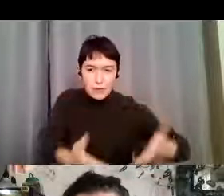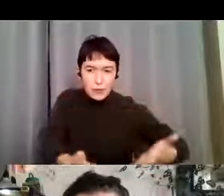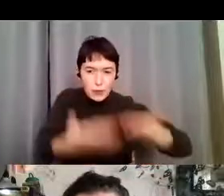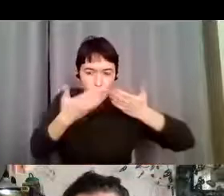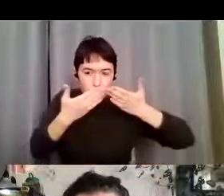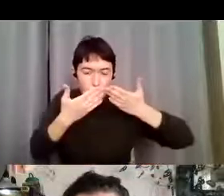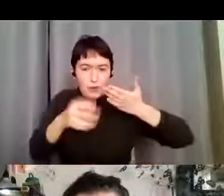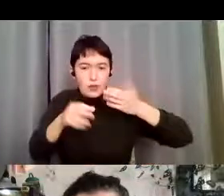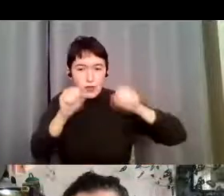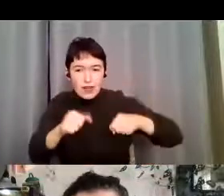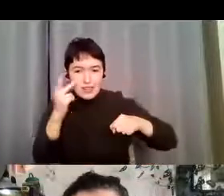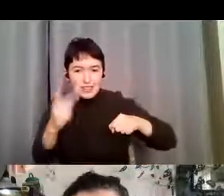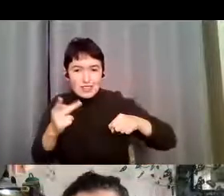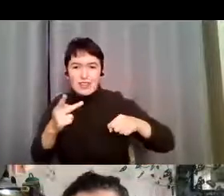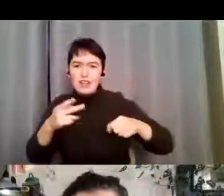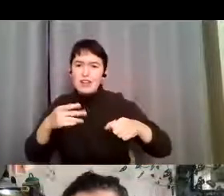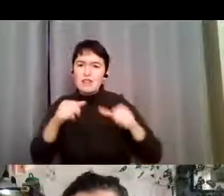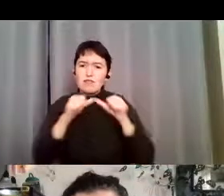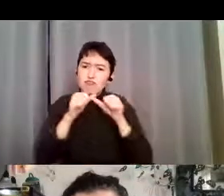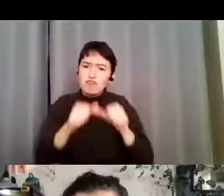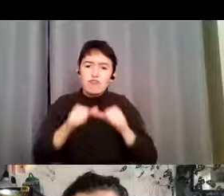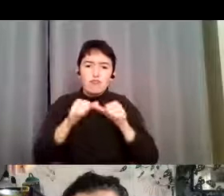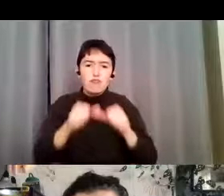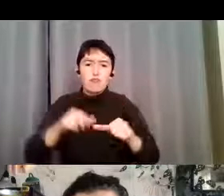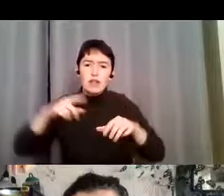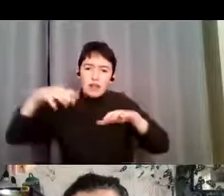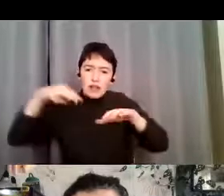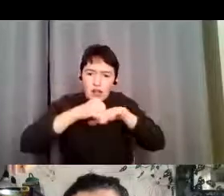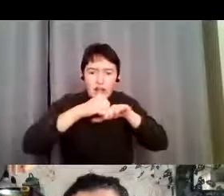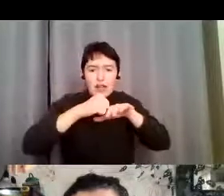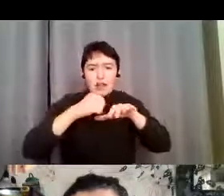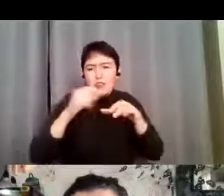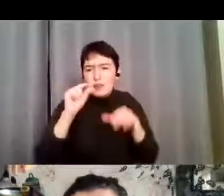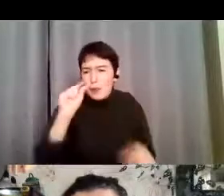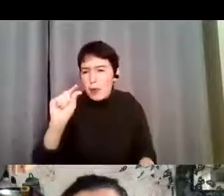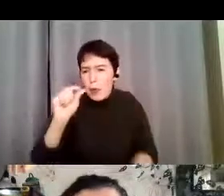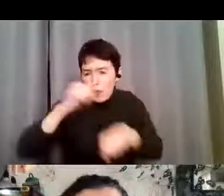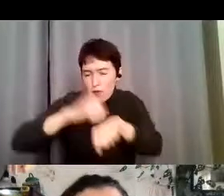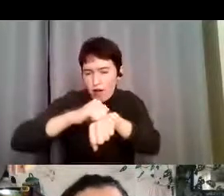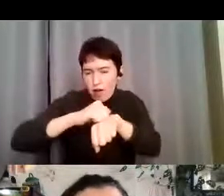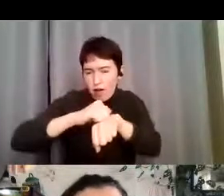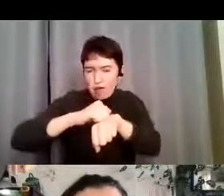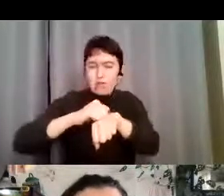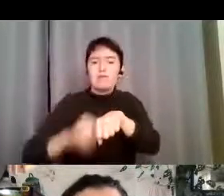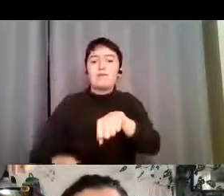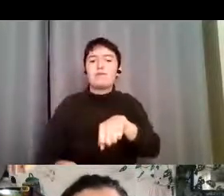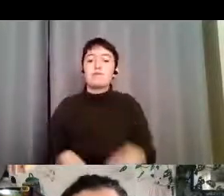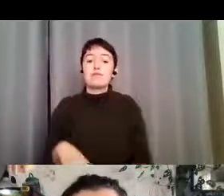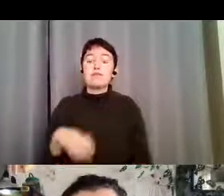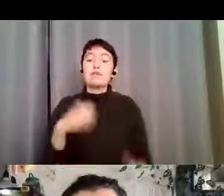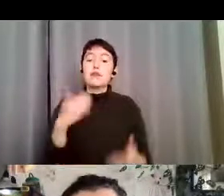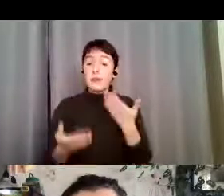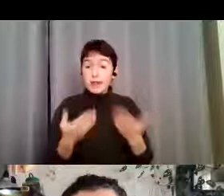these tiny pieces of rock. And some of those tiny pieces of rock might provide enough energy